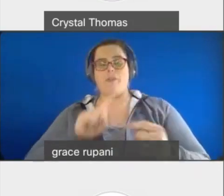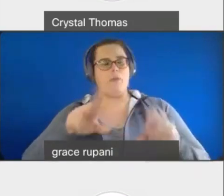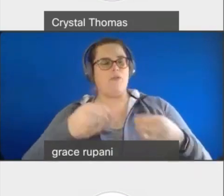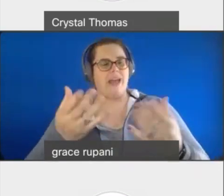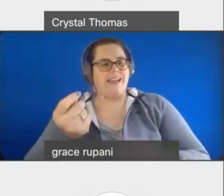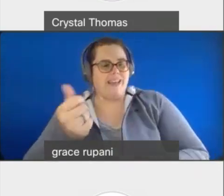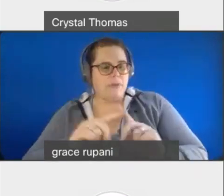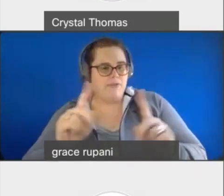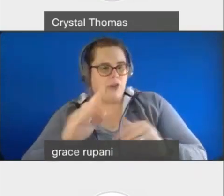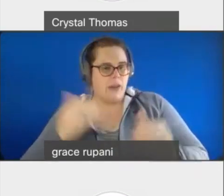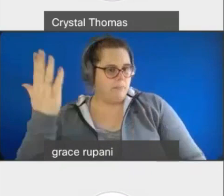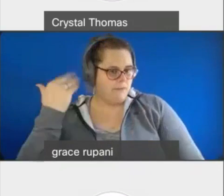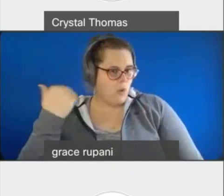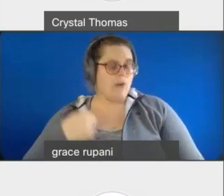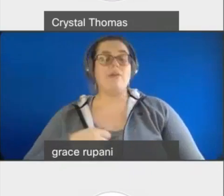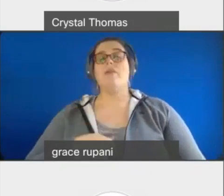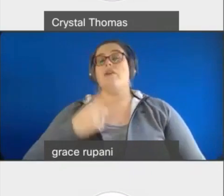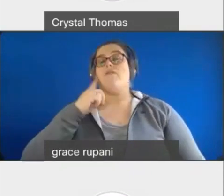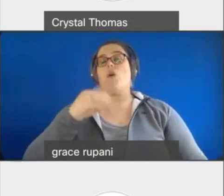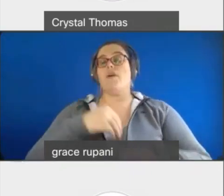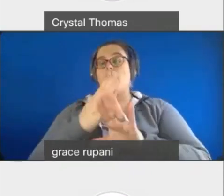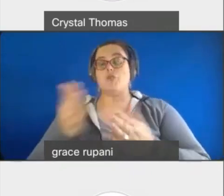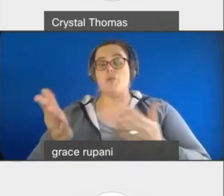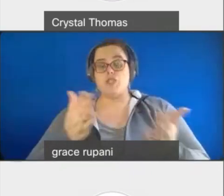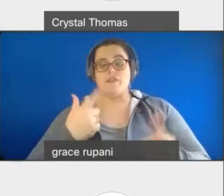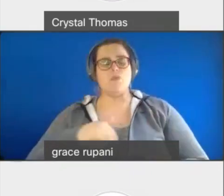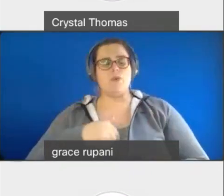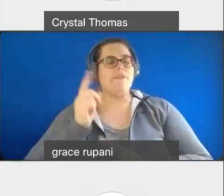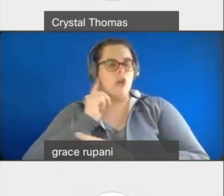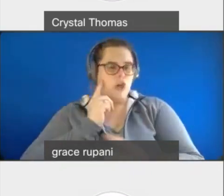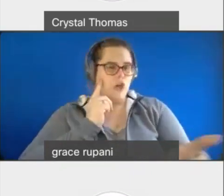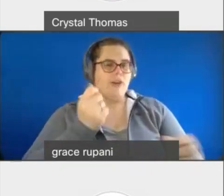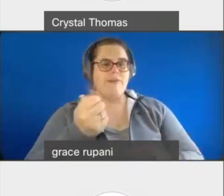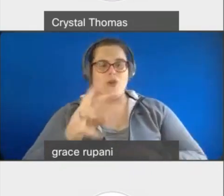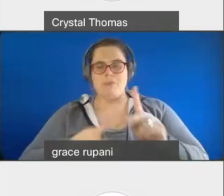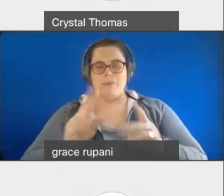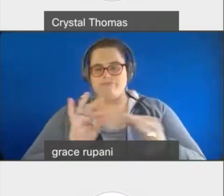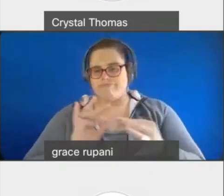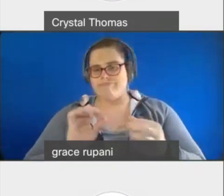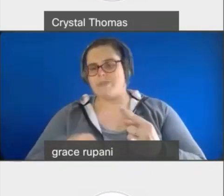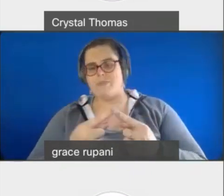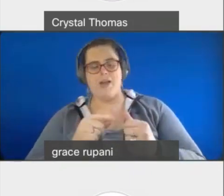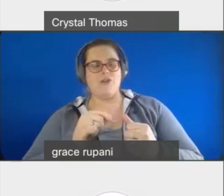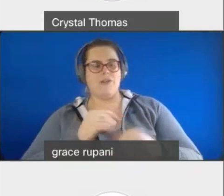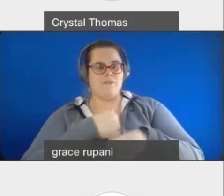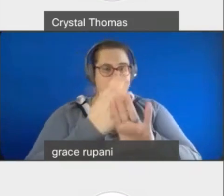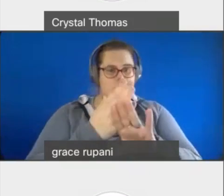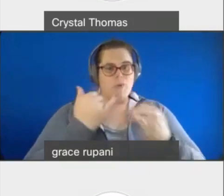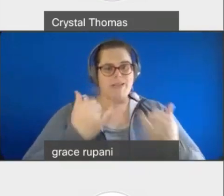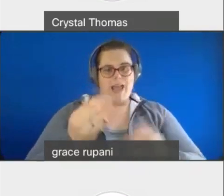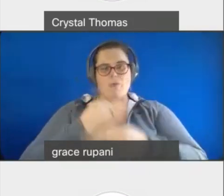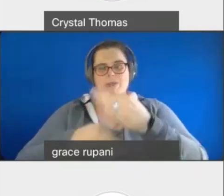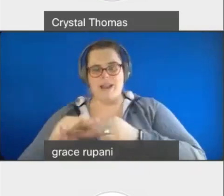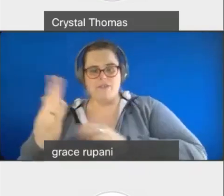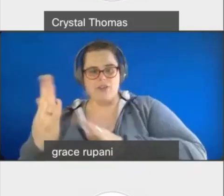in terms of virtual services, and we heard a couple of people talk about different ways we're doing virtual. In terms of virtual, we're